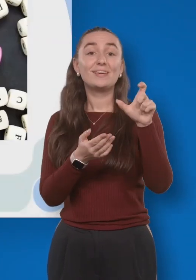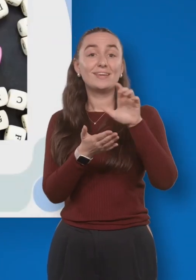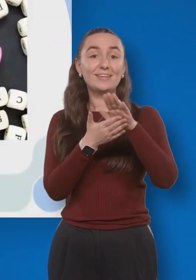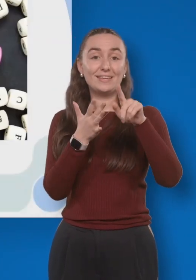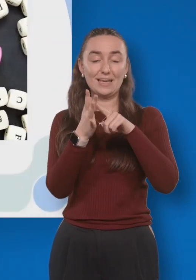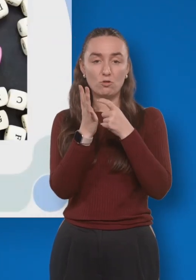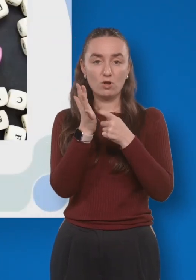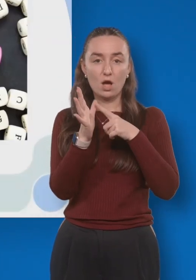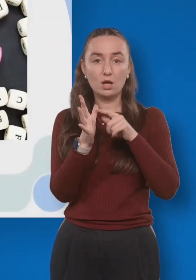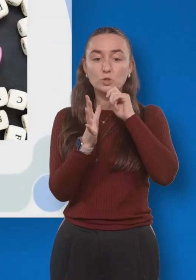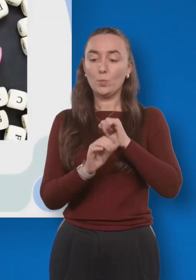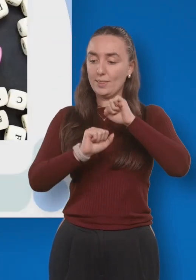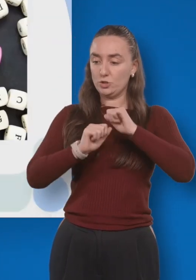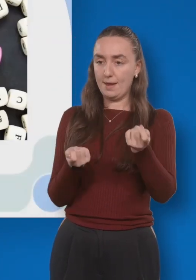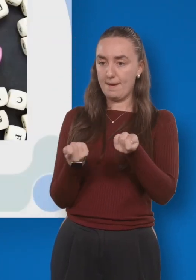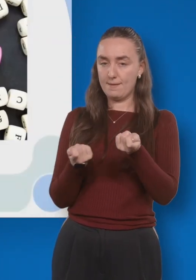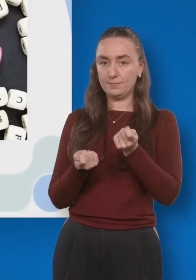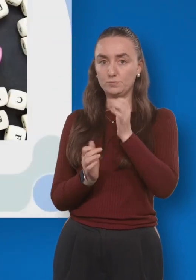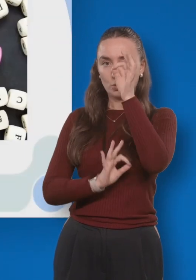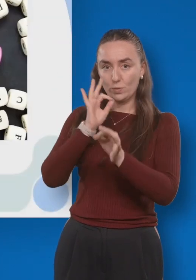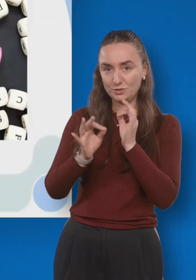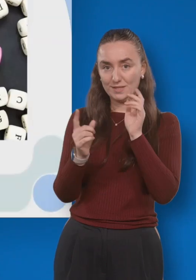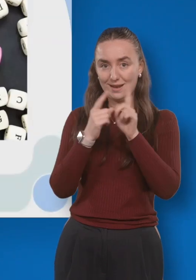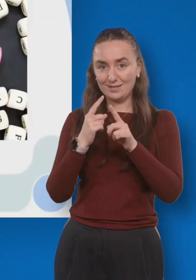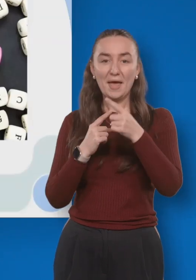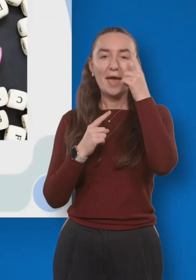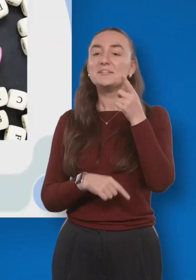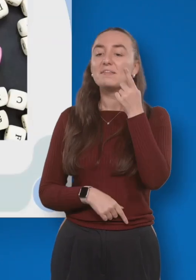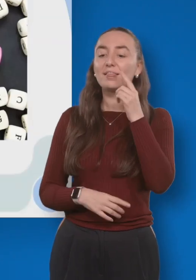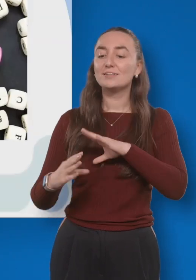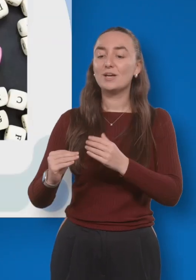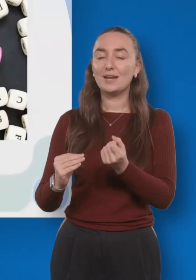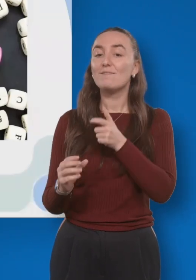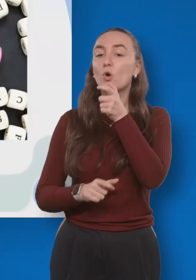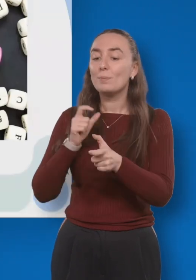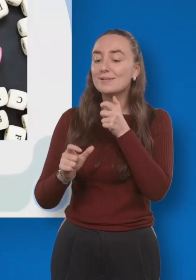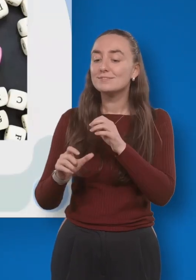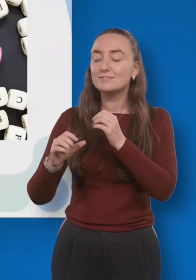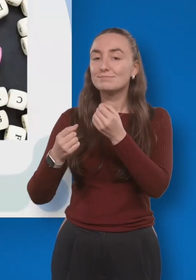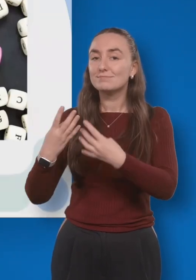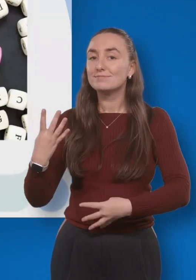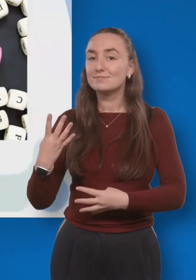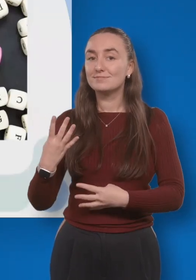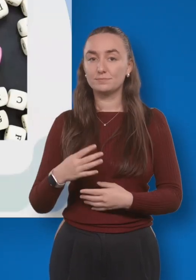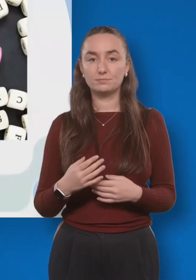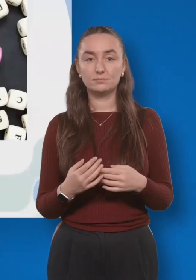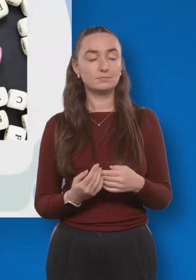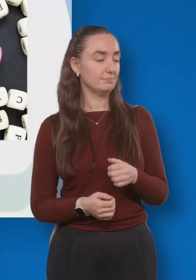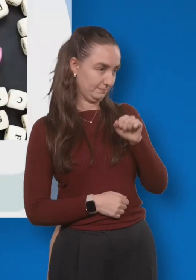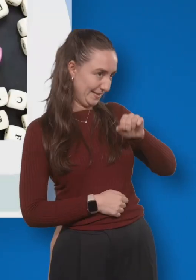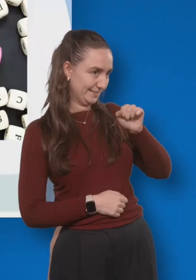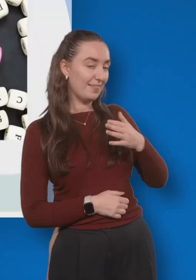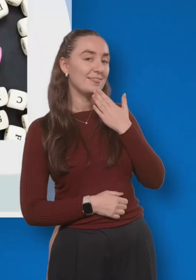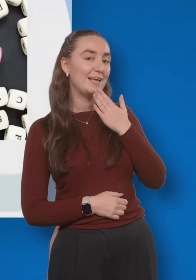chair the Q&A session, and I can see we've got quite a few comments in the chat, so we'll take it. Thanks. Yes, thank you. Thank you so